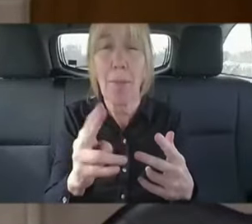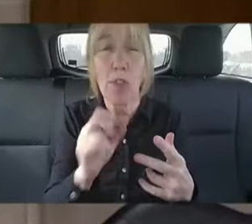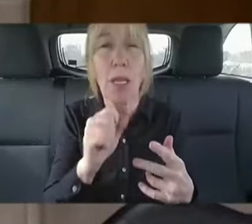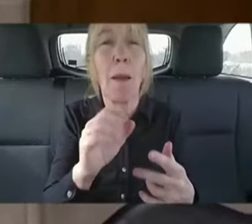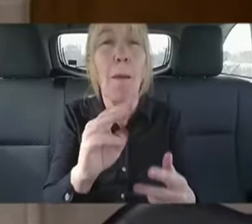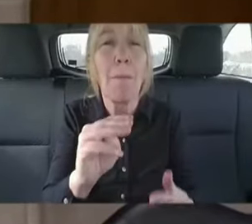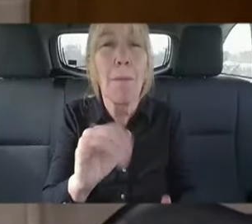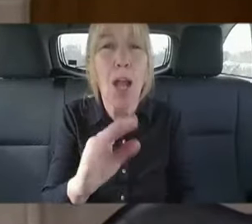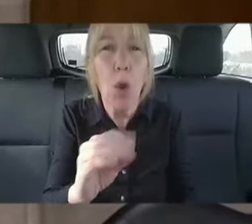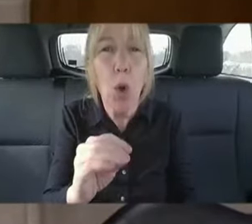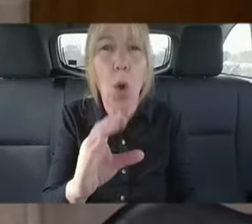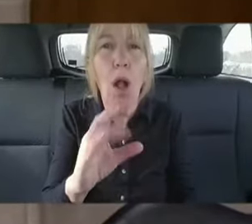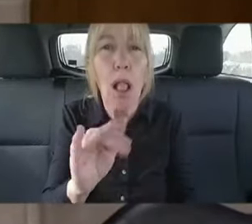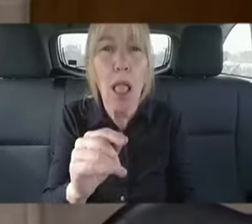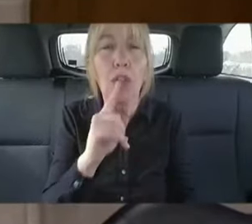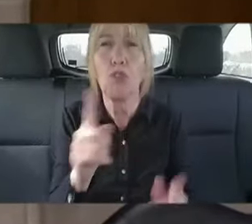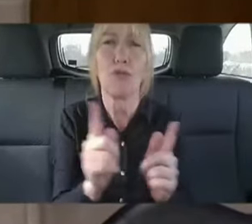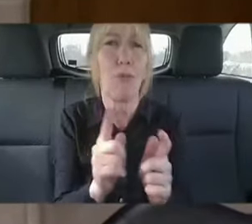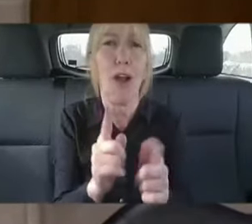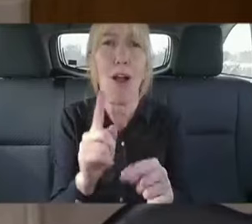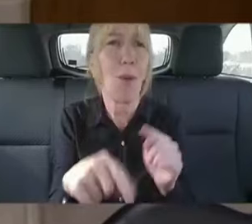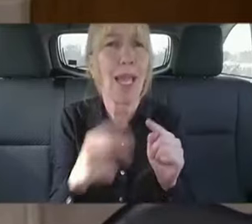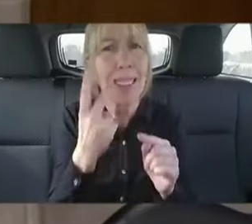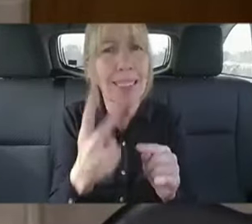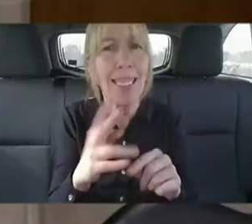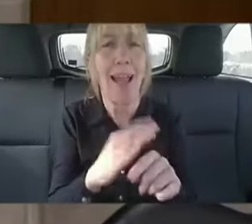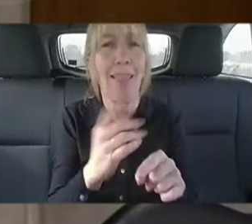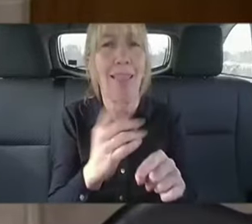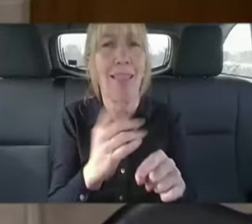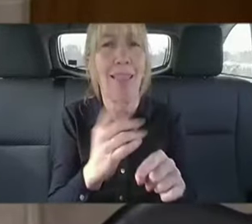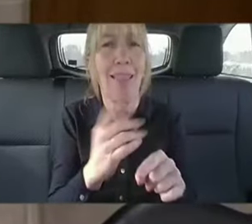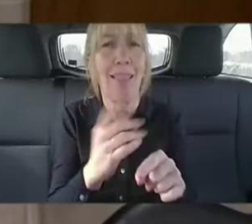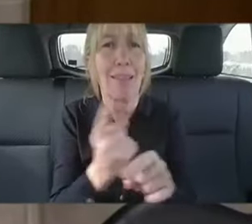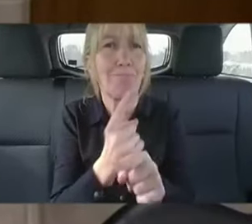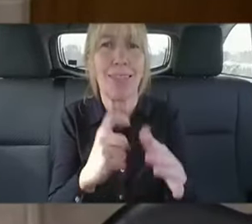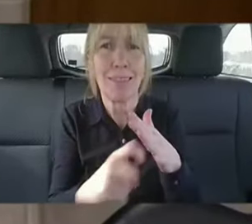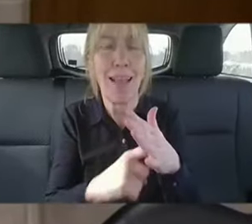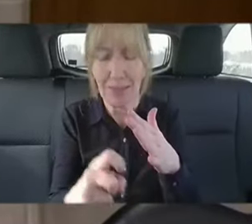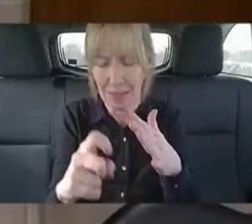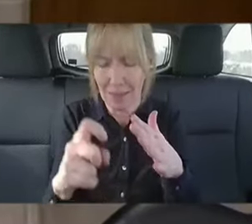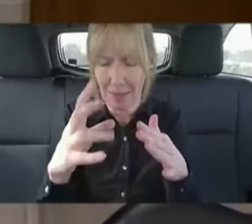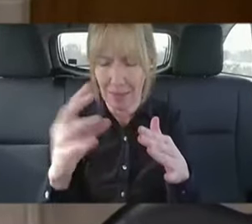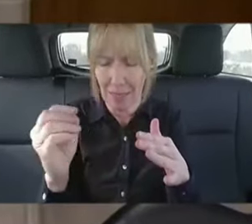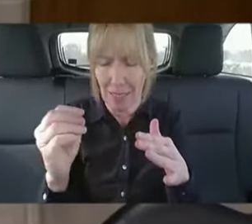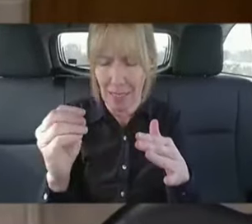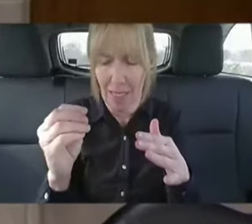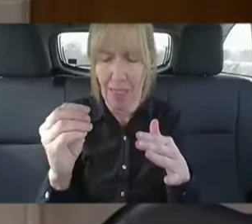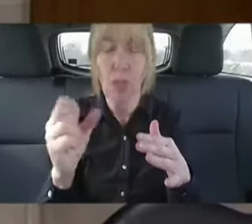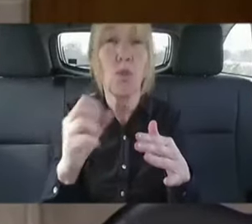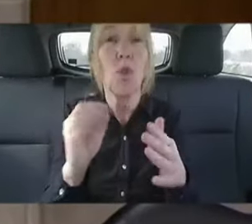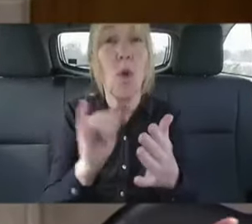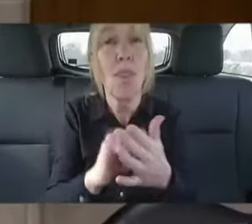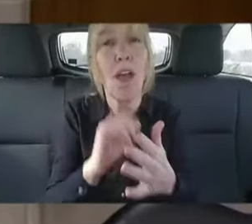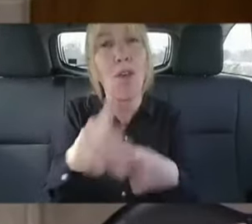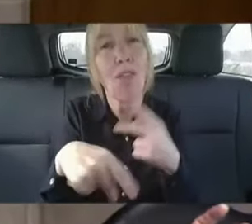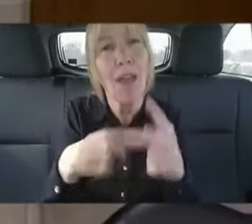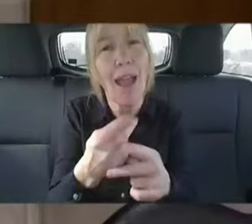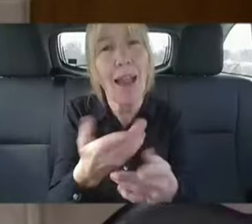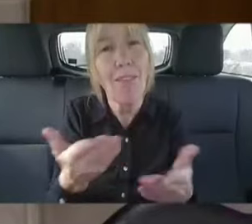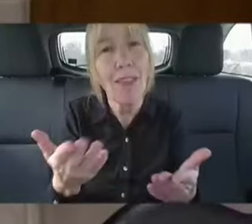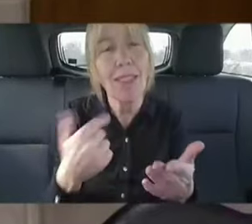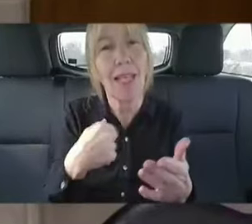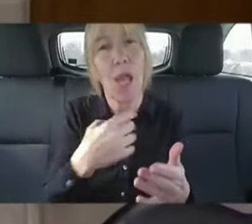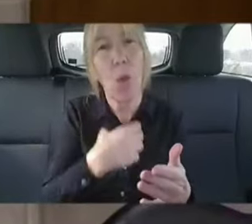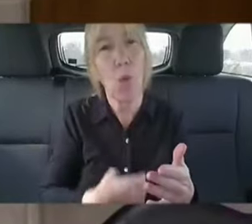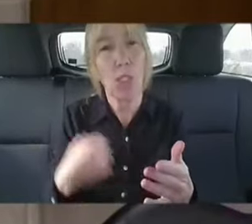too small for us to see on the typical scans that we would use. So those are the types of things I wish we were